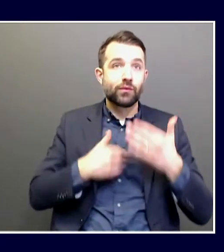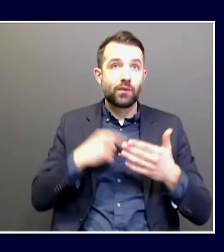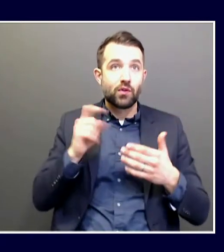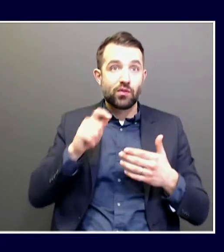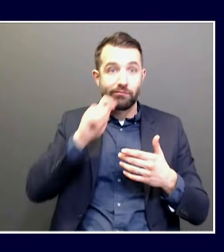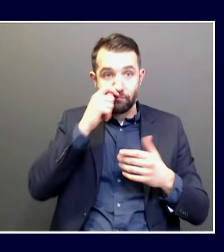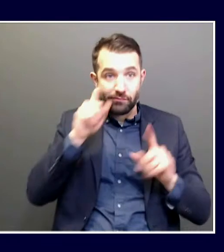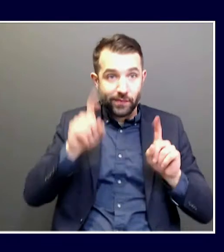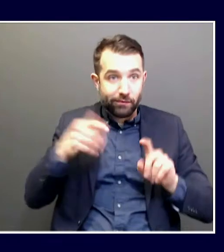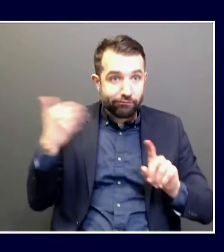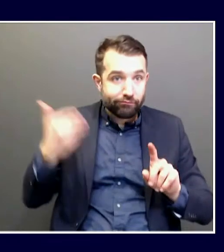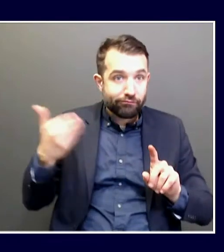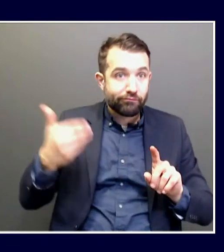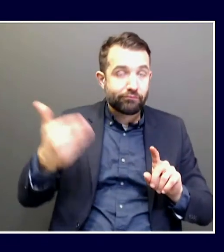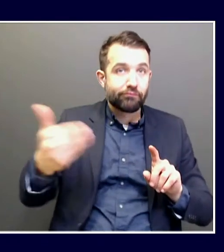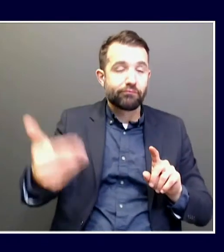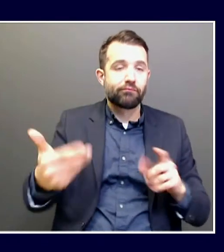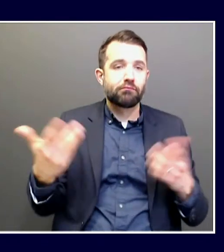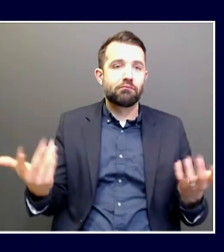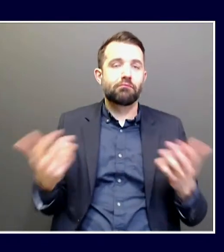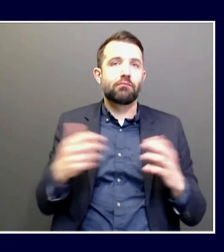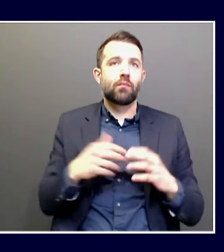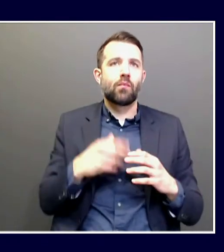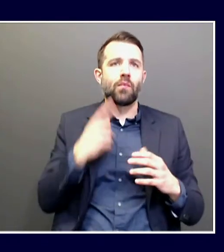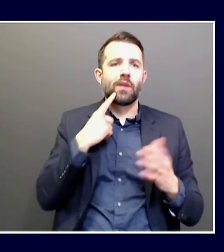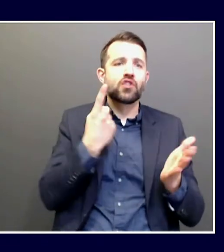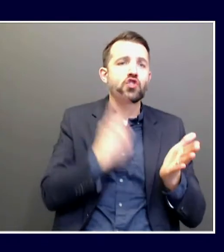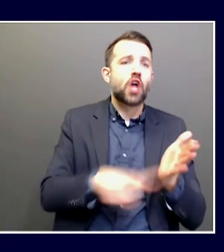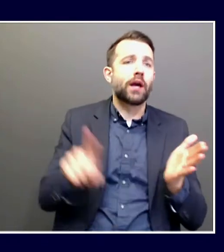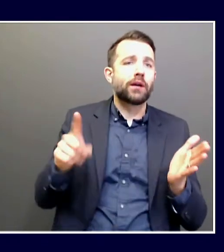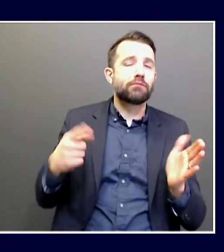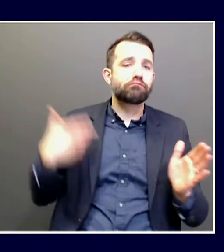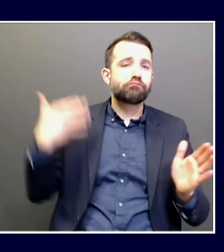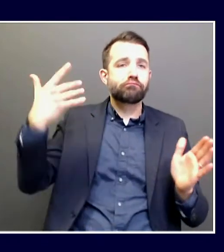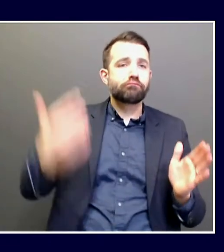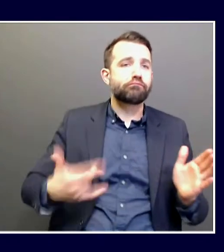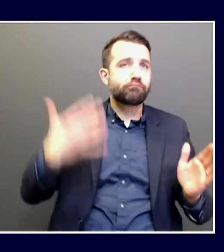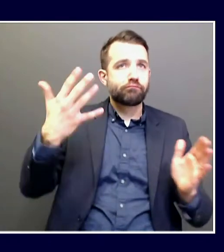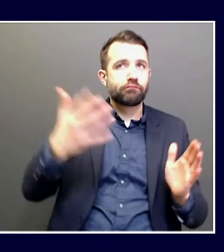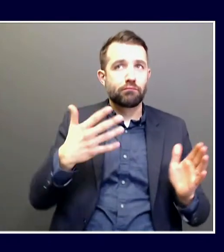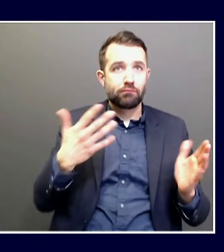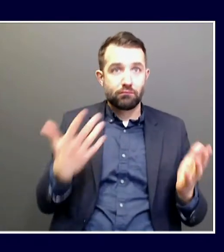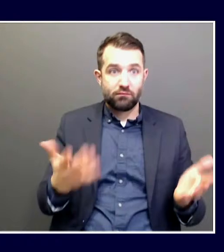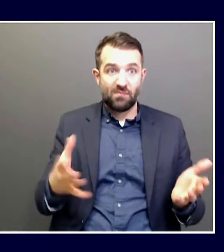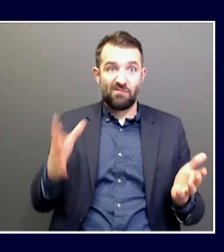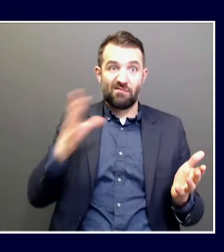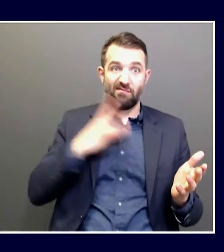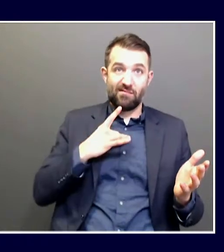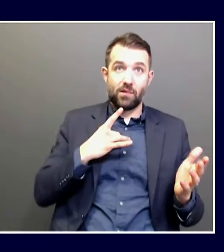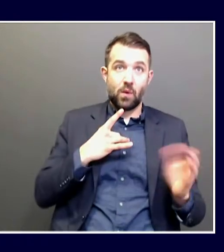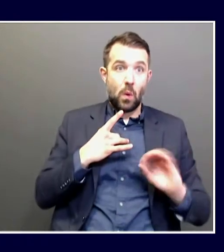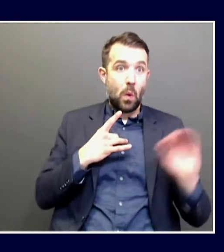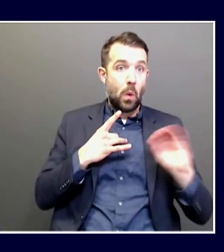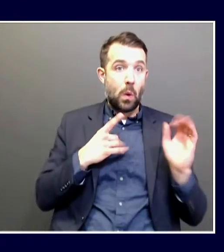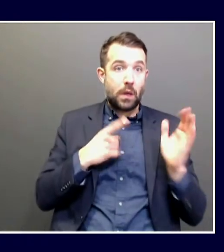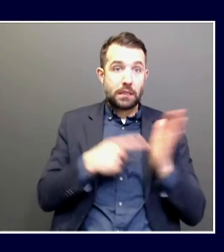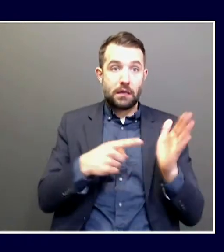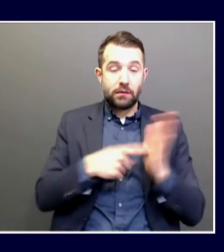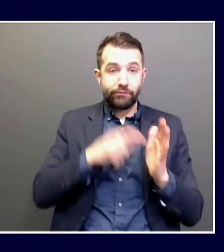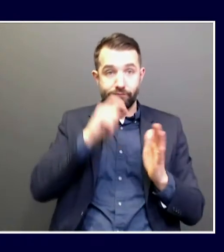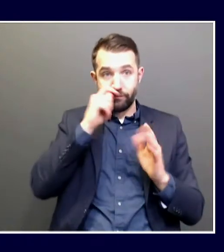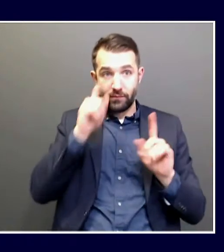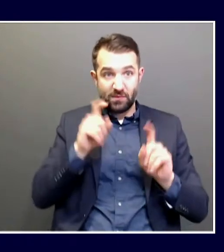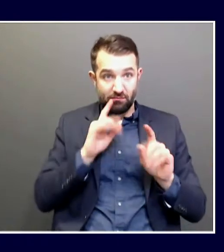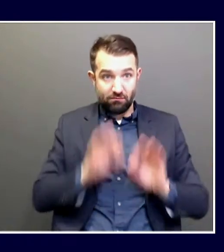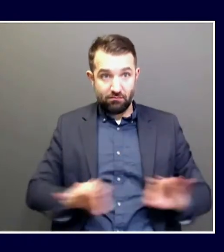they aren't somehow carrying a case but are asymptomatic? So Emily,